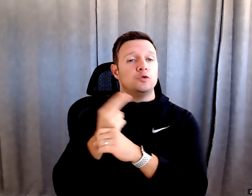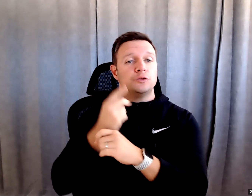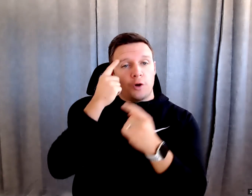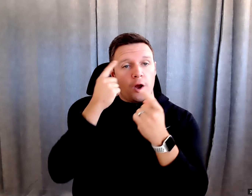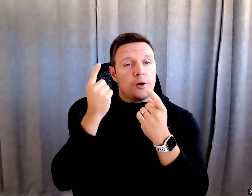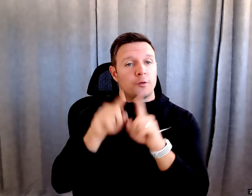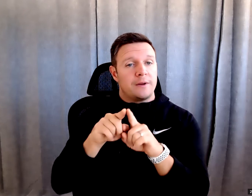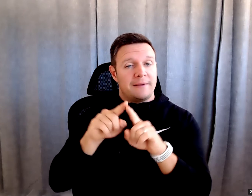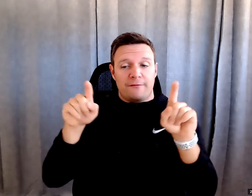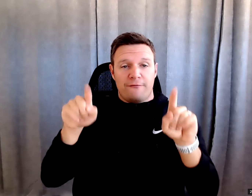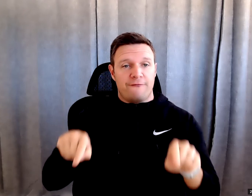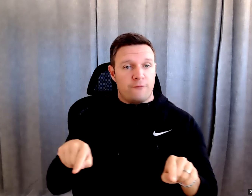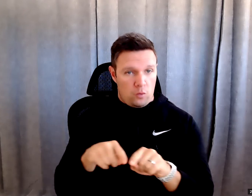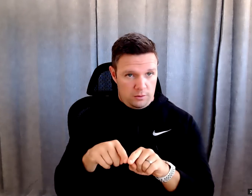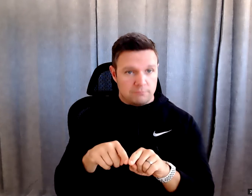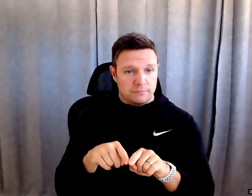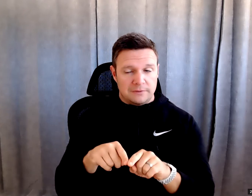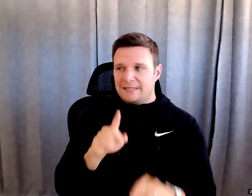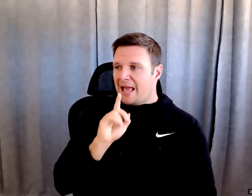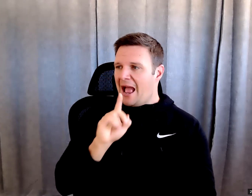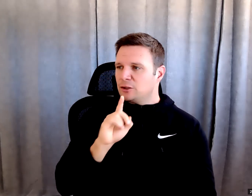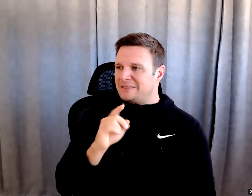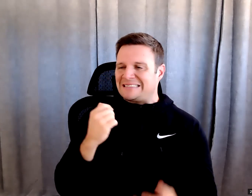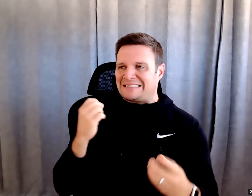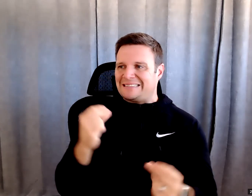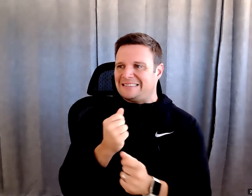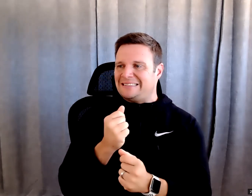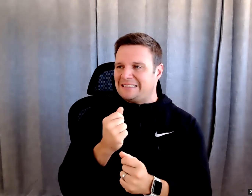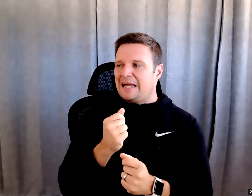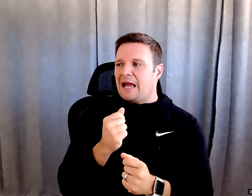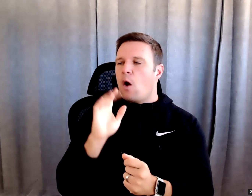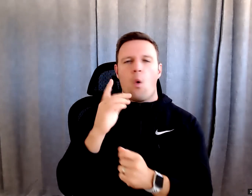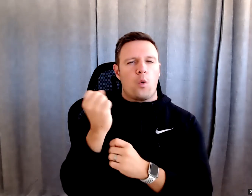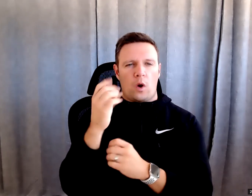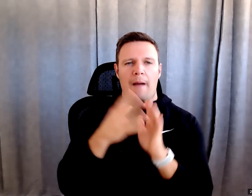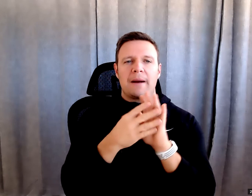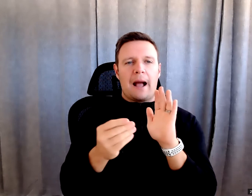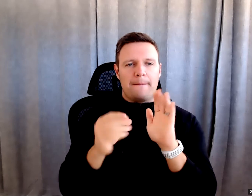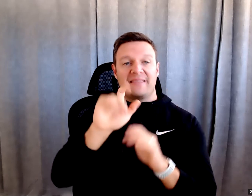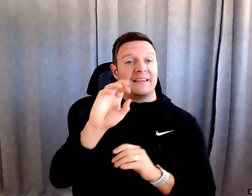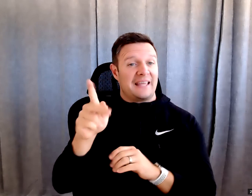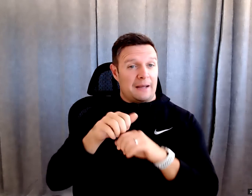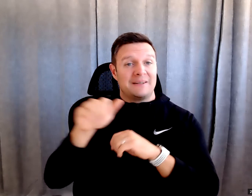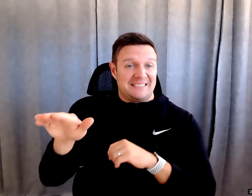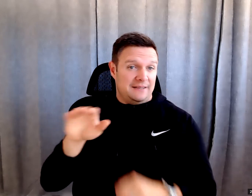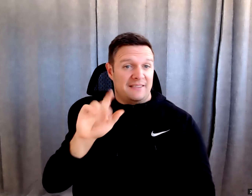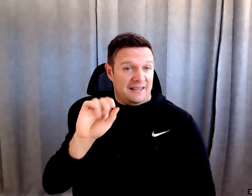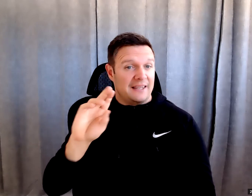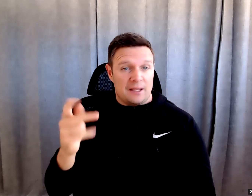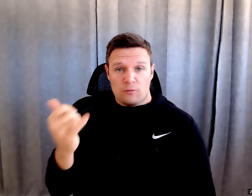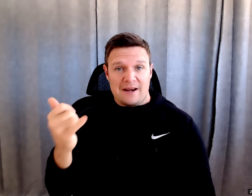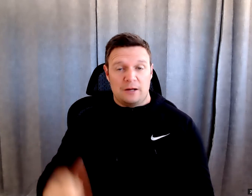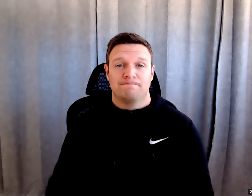actually, if I was prepared, I could give you that link. So hold on just a moment and let me send that to you really